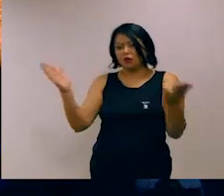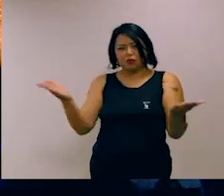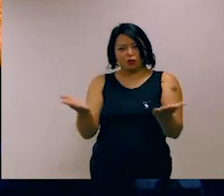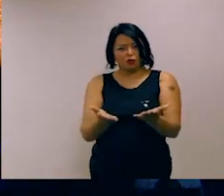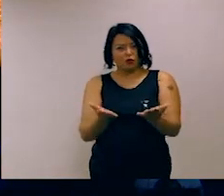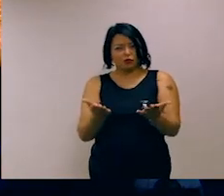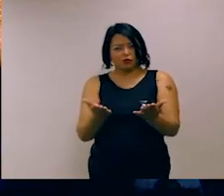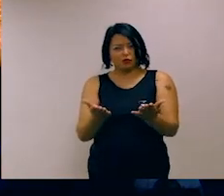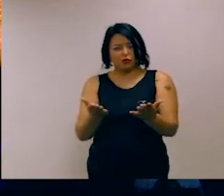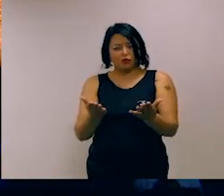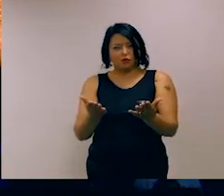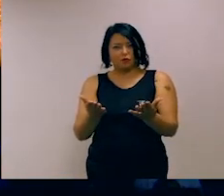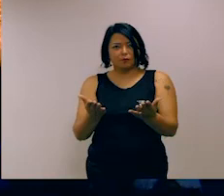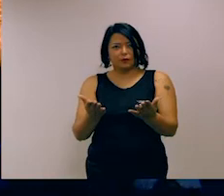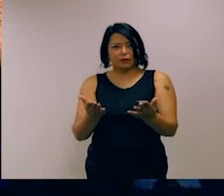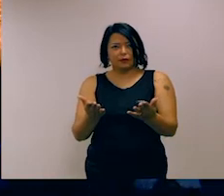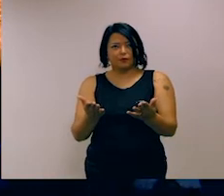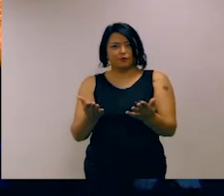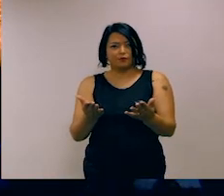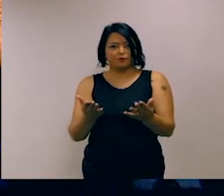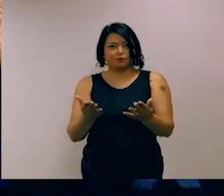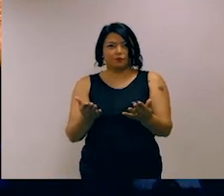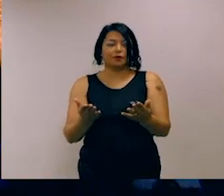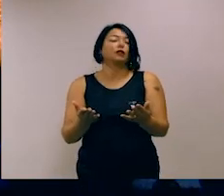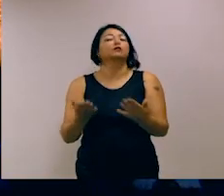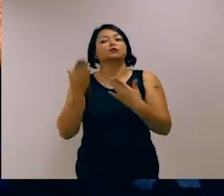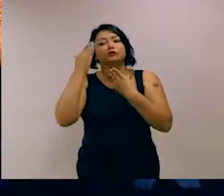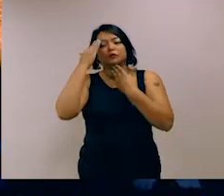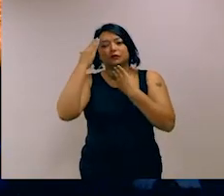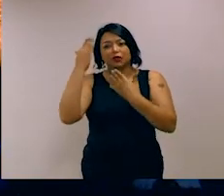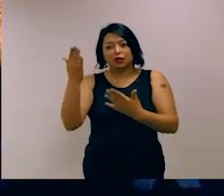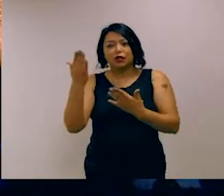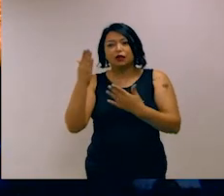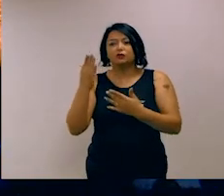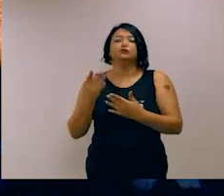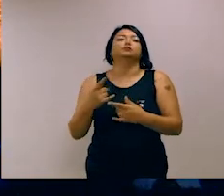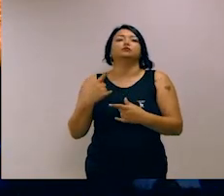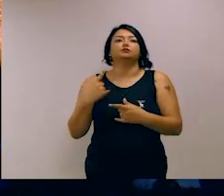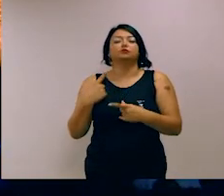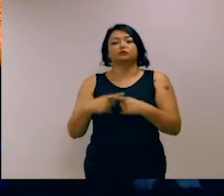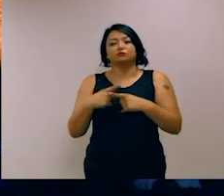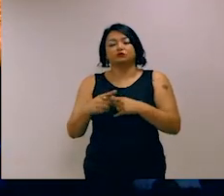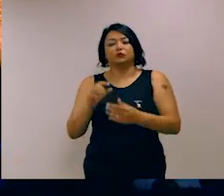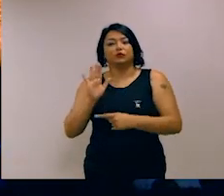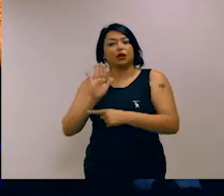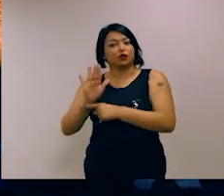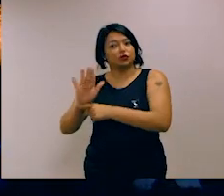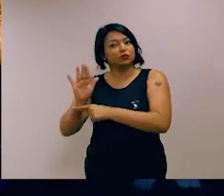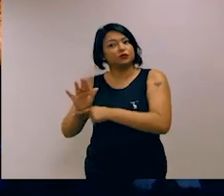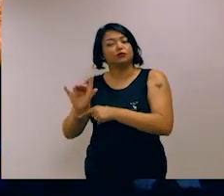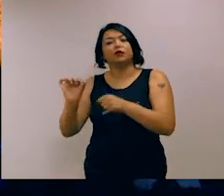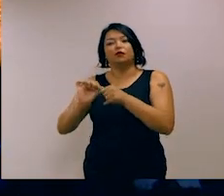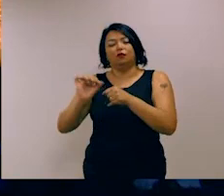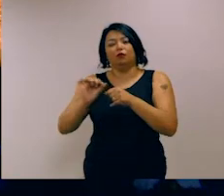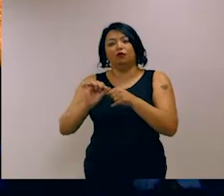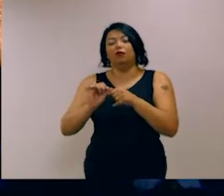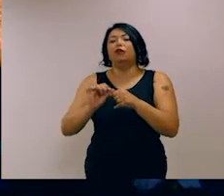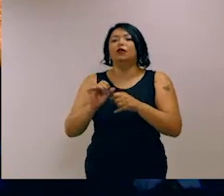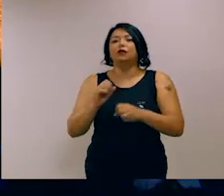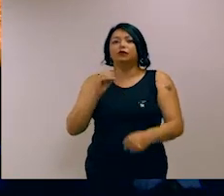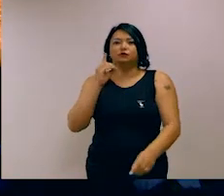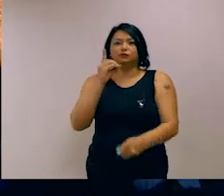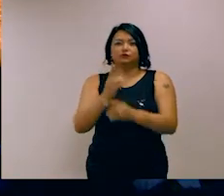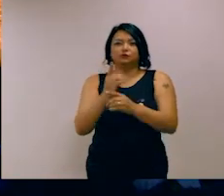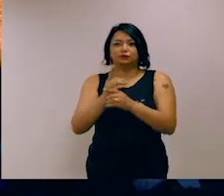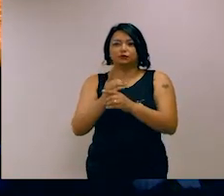who provided some type of research work for this Congress. Without these works, we cannot carry out